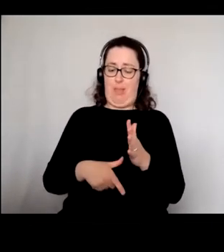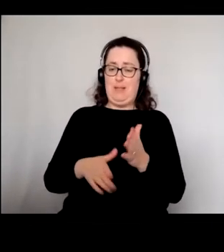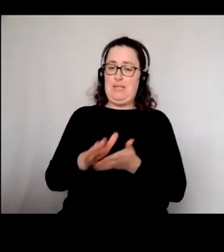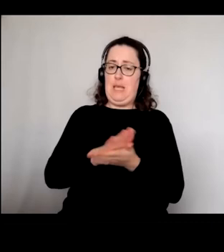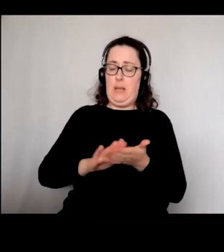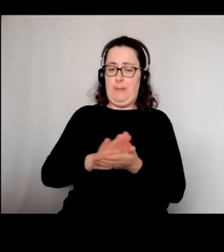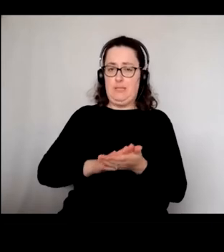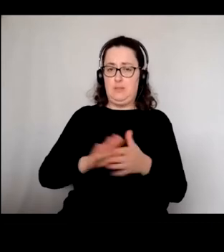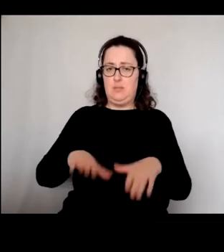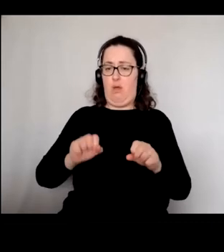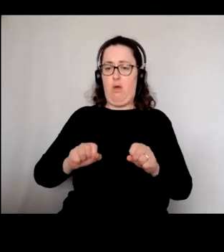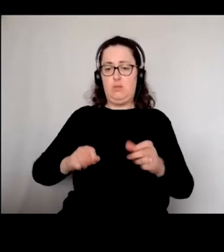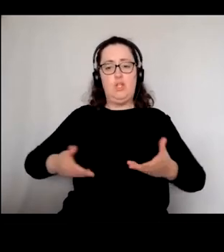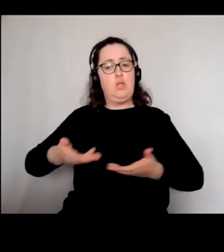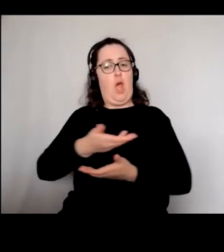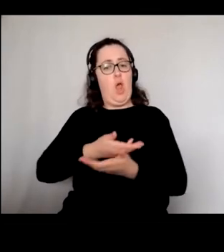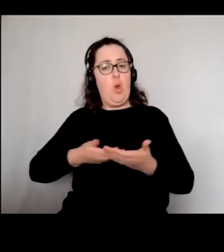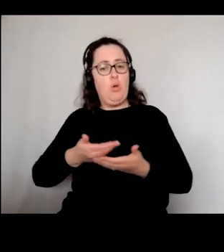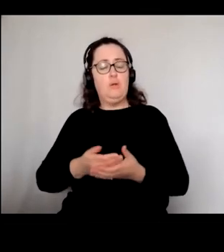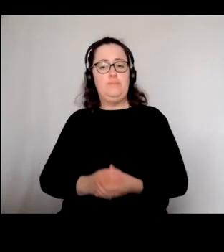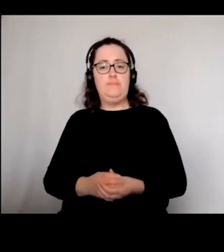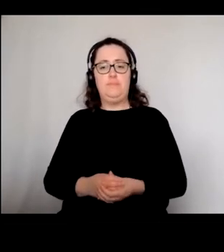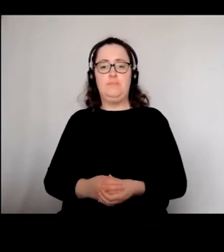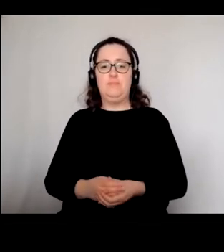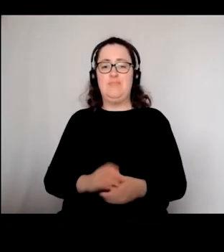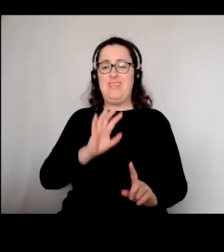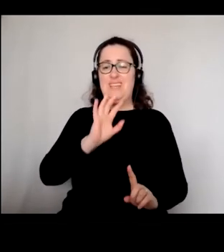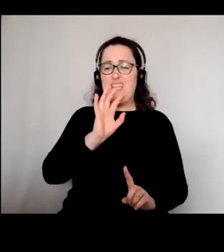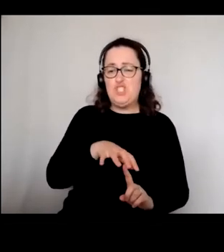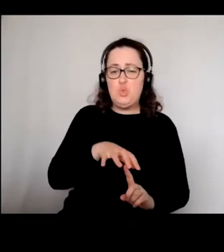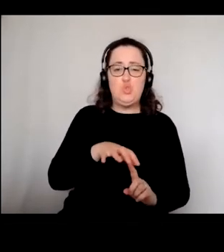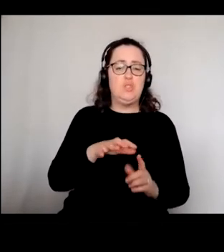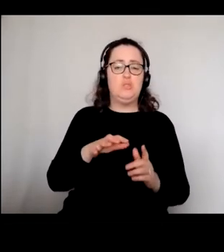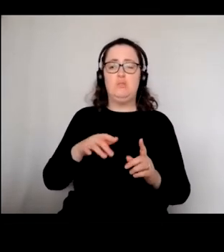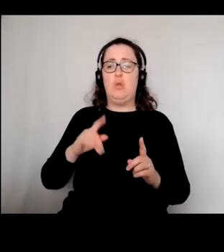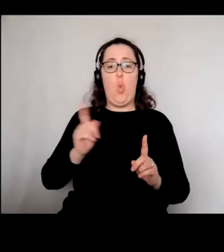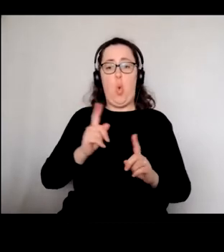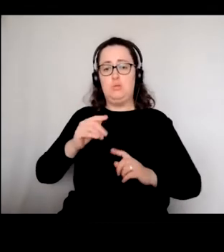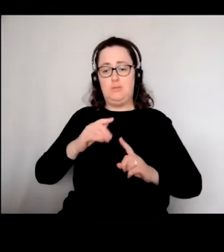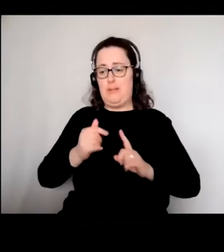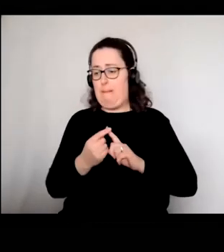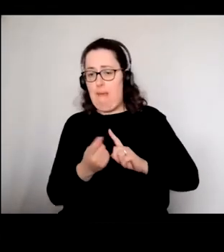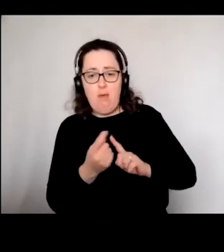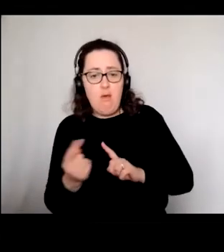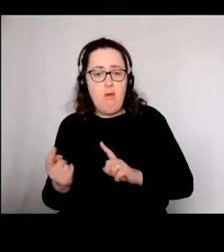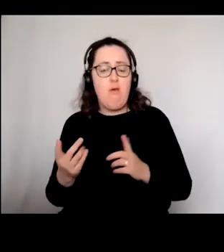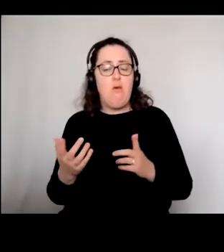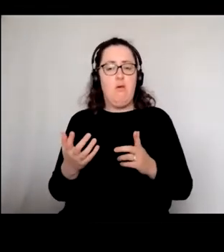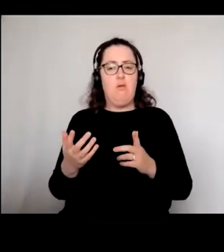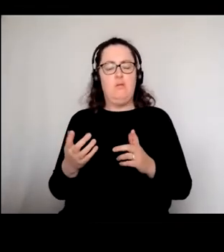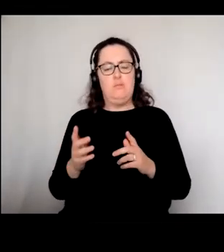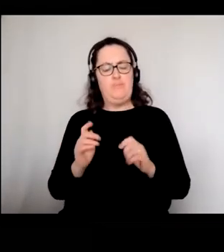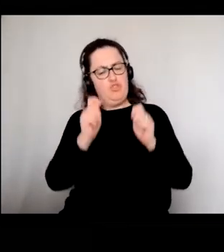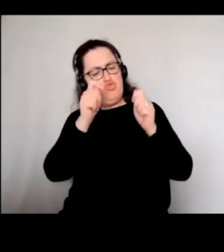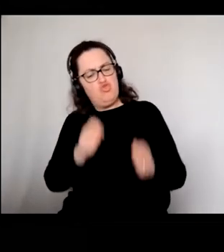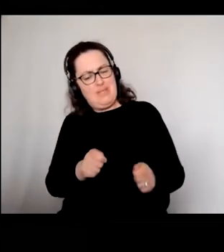I think Pauline said that in our art institutions and surroundings, to highlight new forms of creativity and critique, instead of